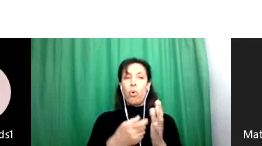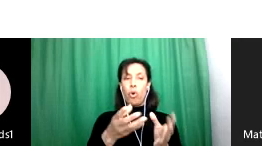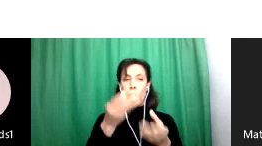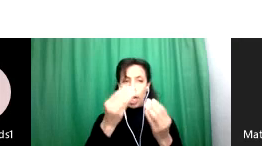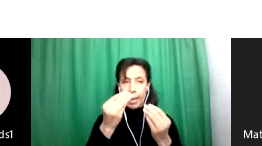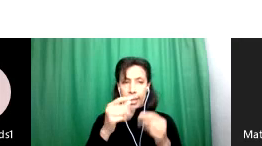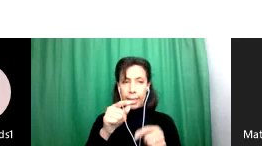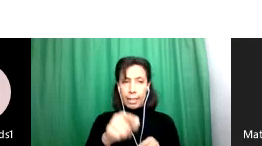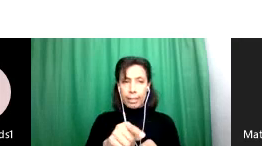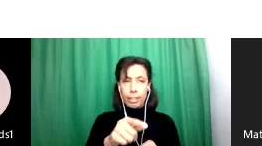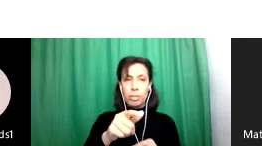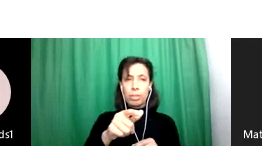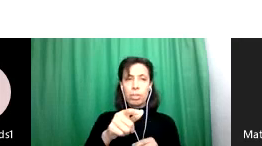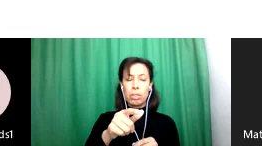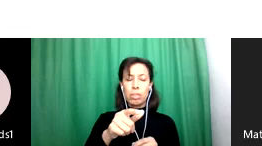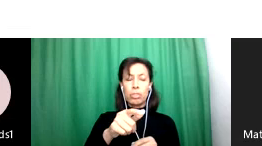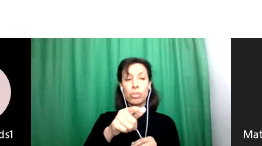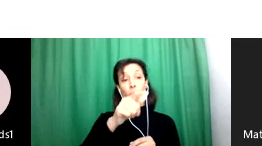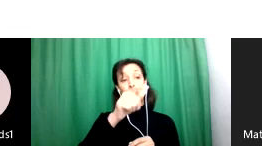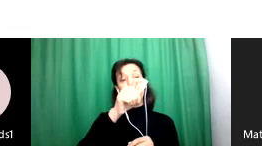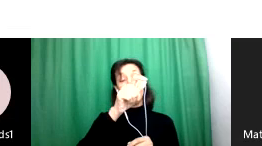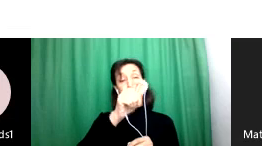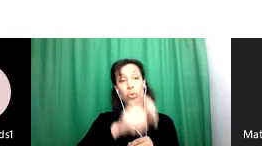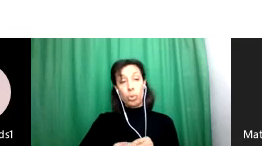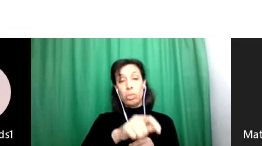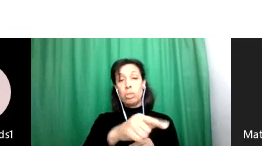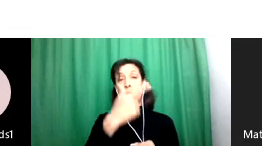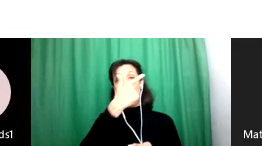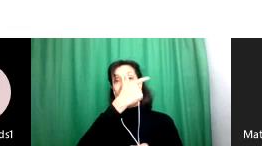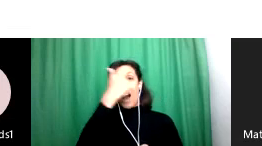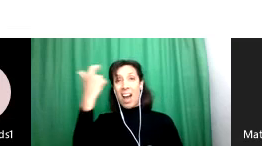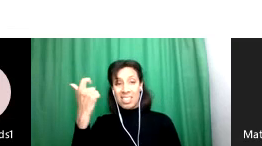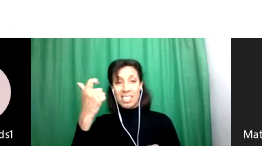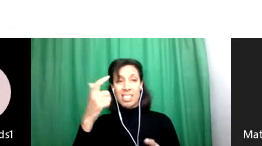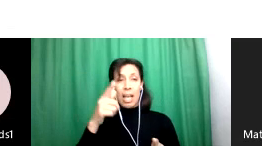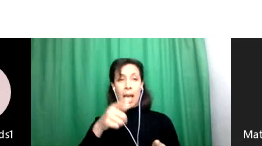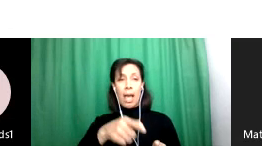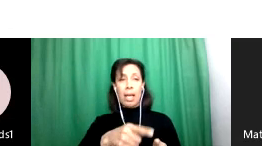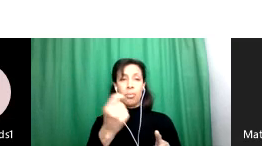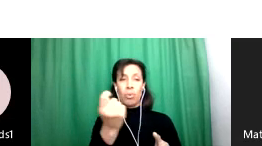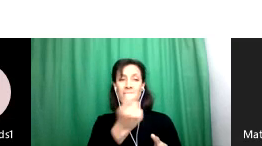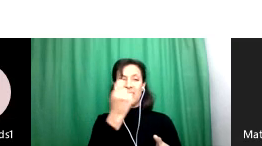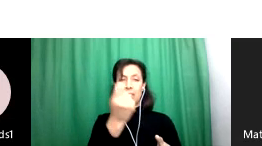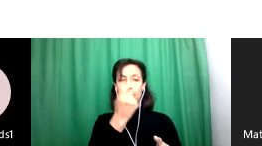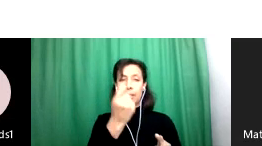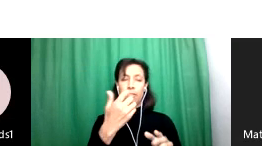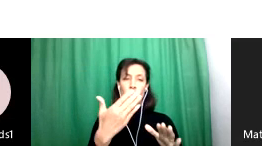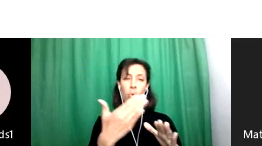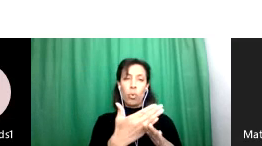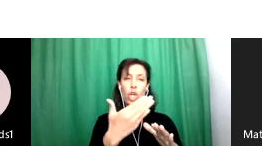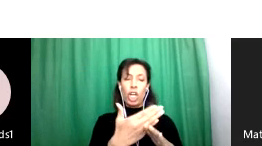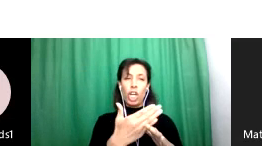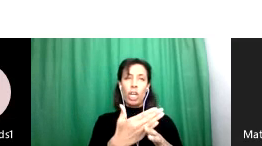Students understand what successful work looks like for each task they are doing.